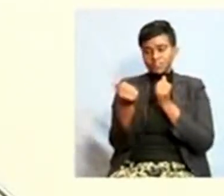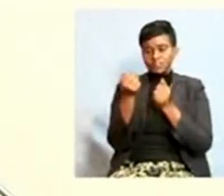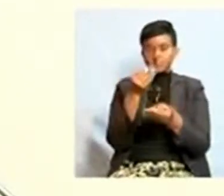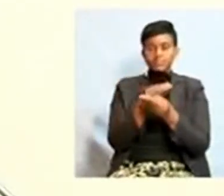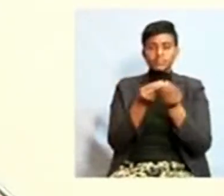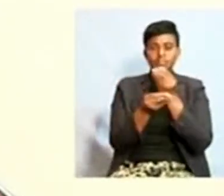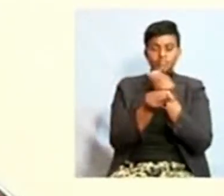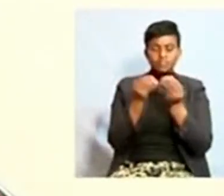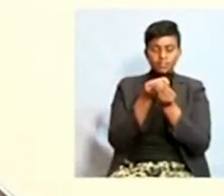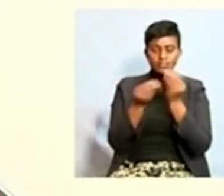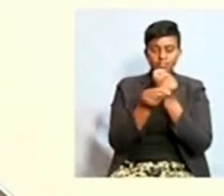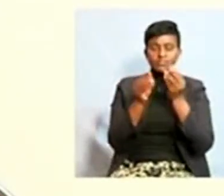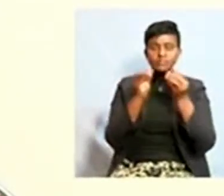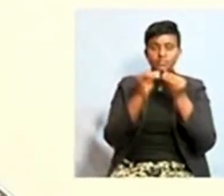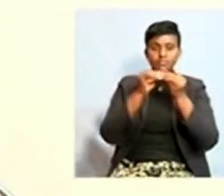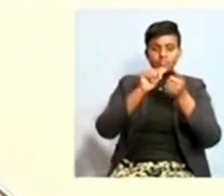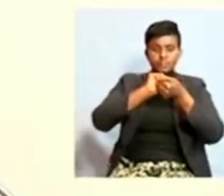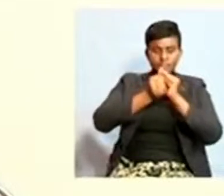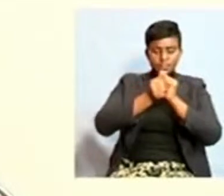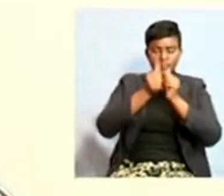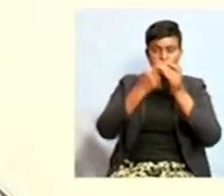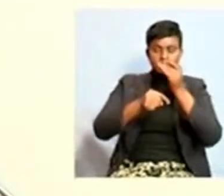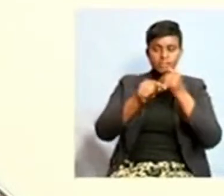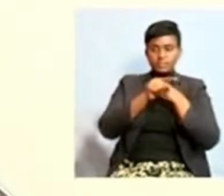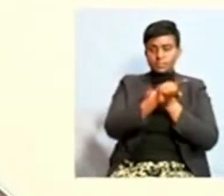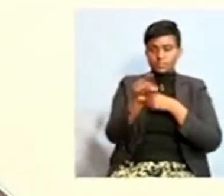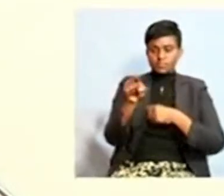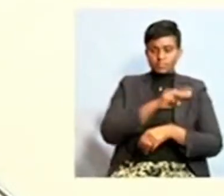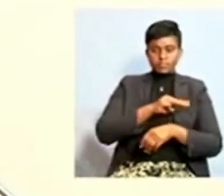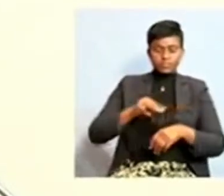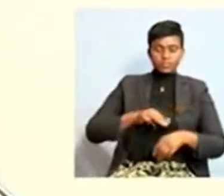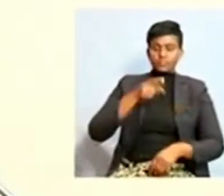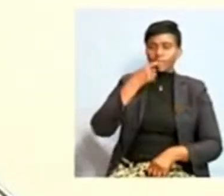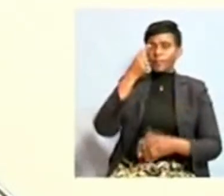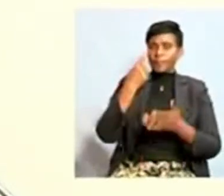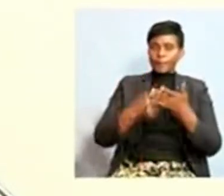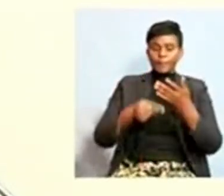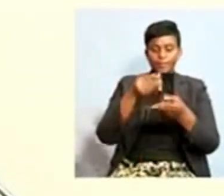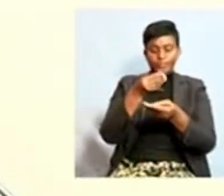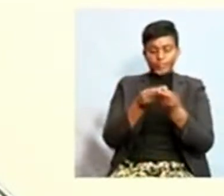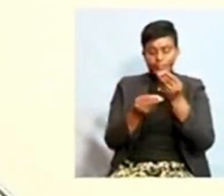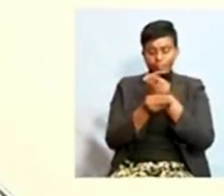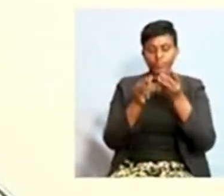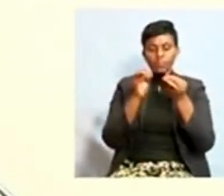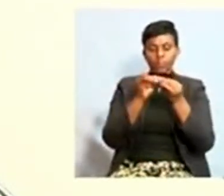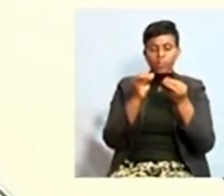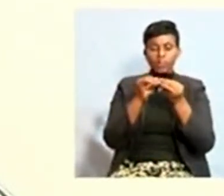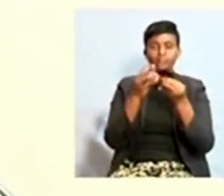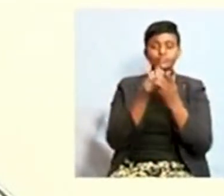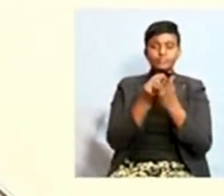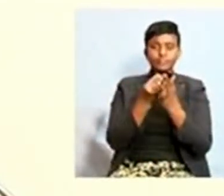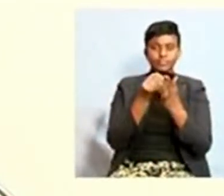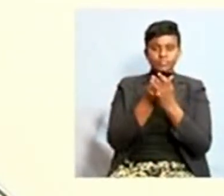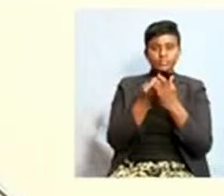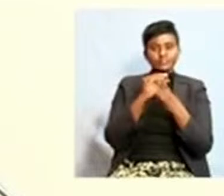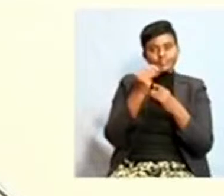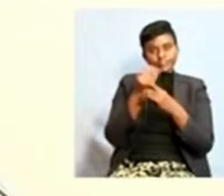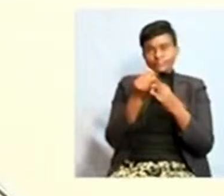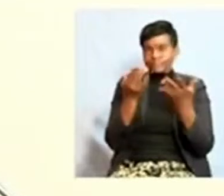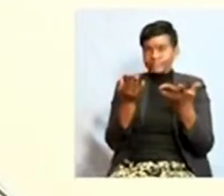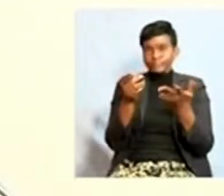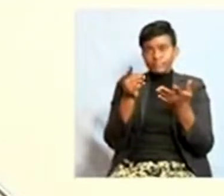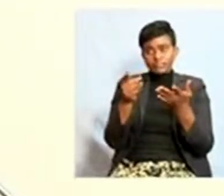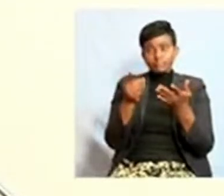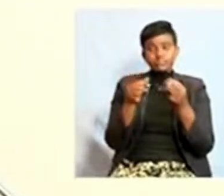contributions, the article provides that members must contribute financially or otherwise to